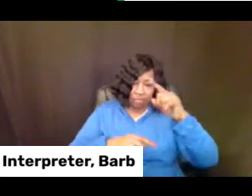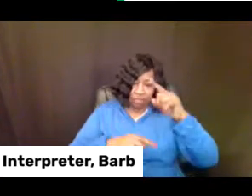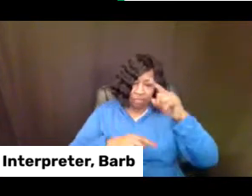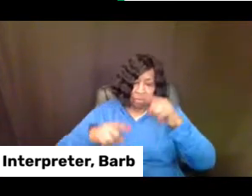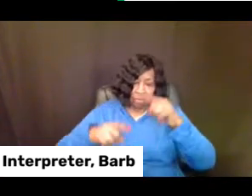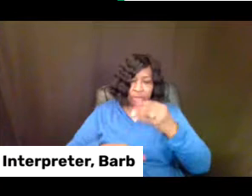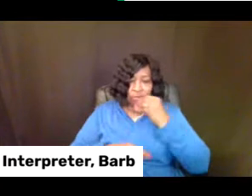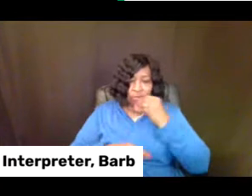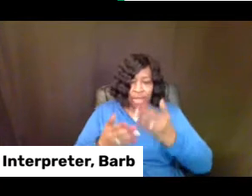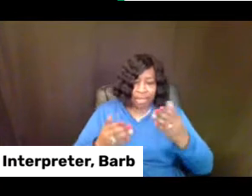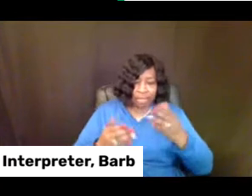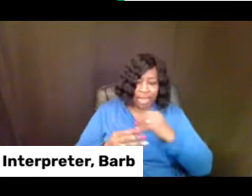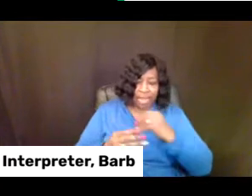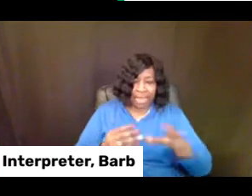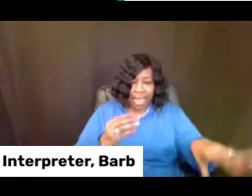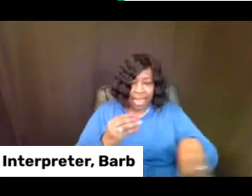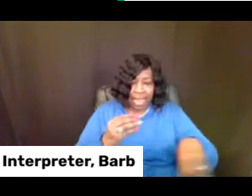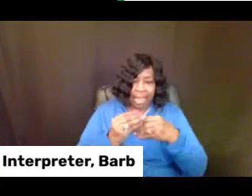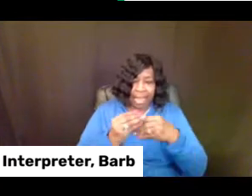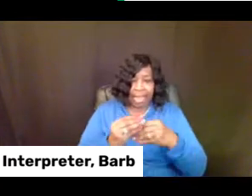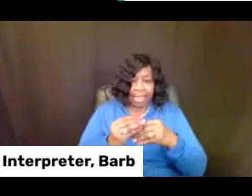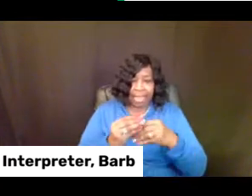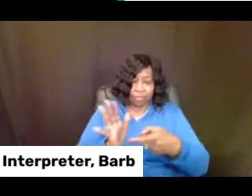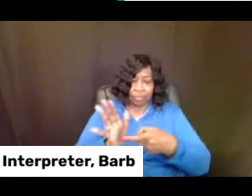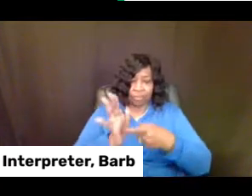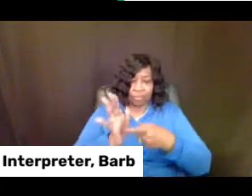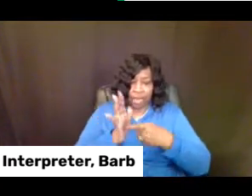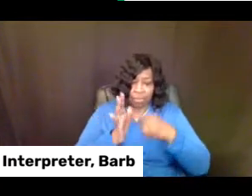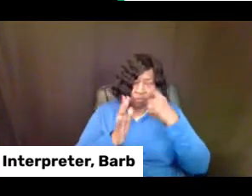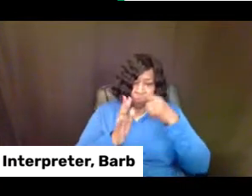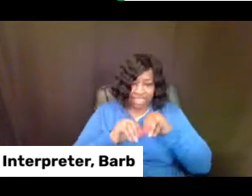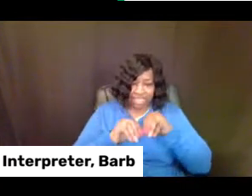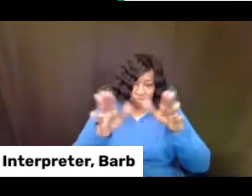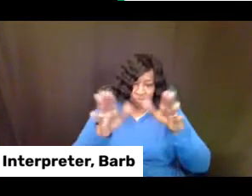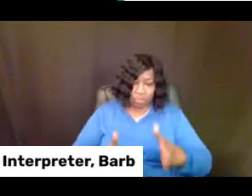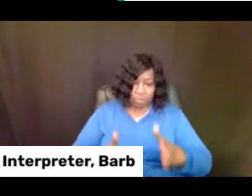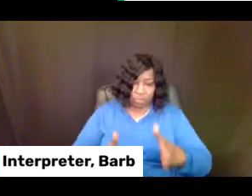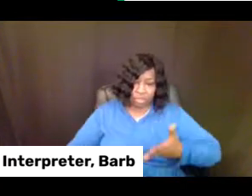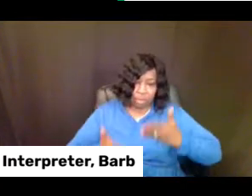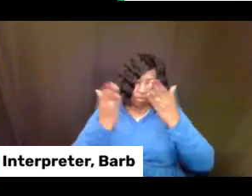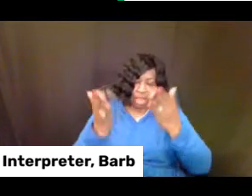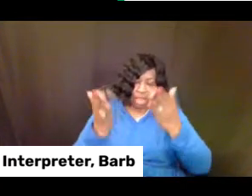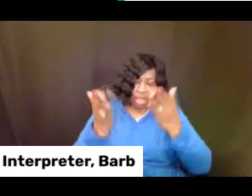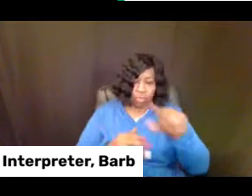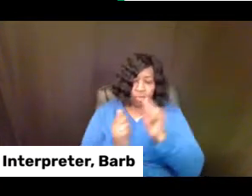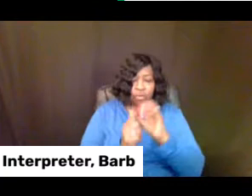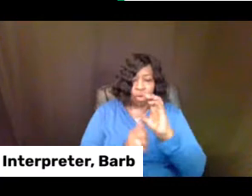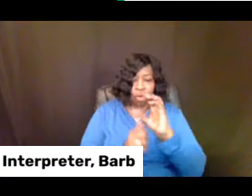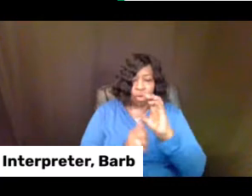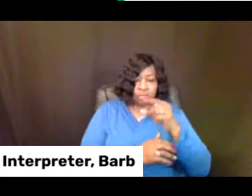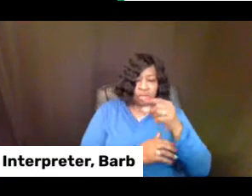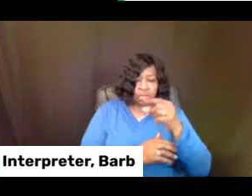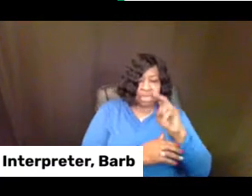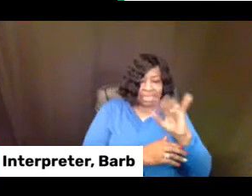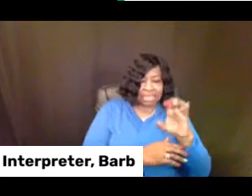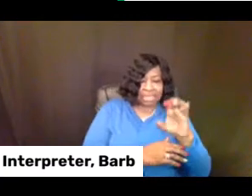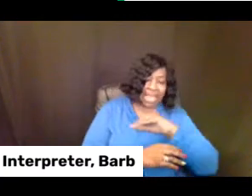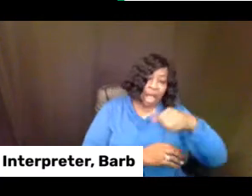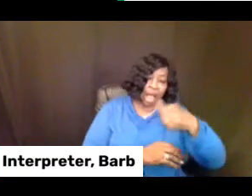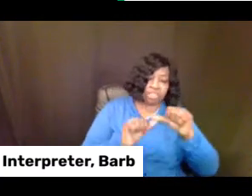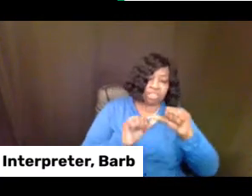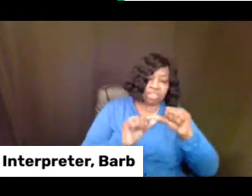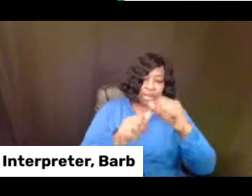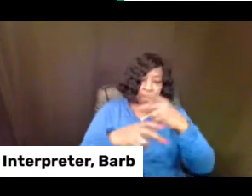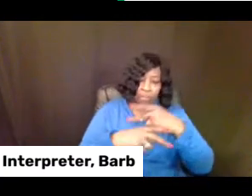and added in specifications for distributors to provide them with organic and other sustainable products. And